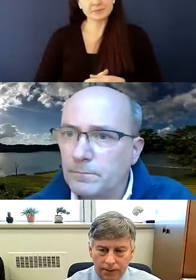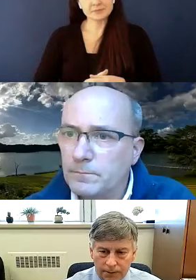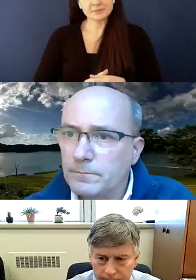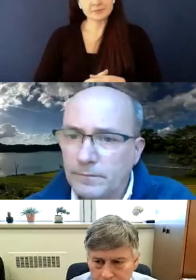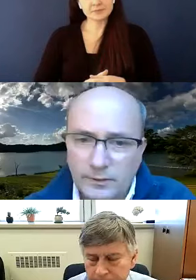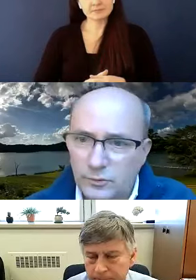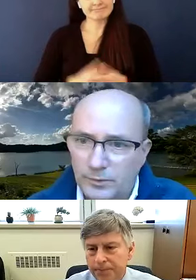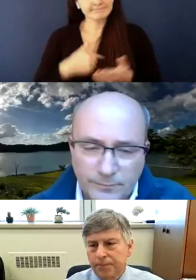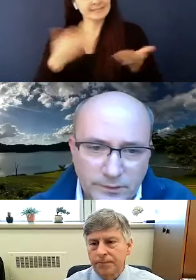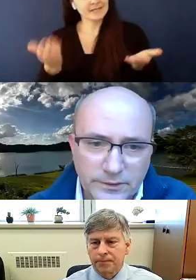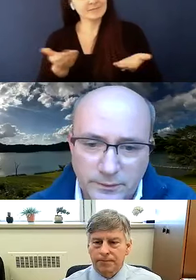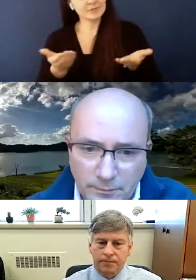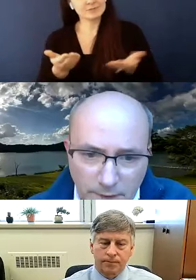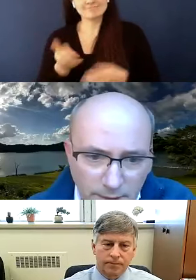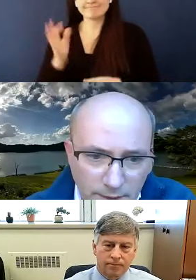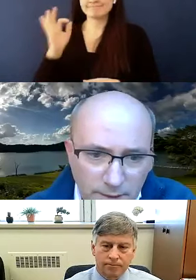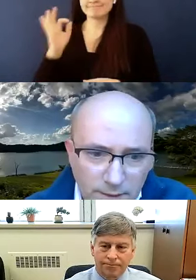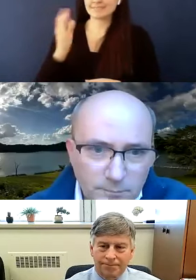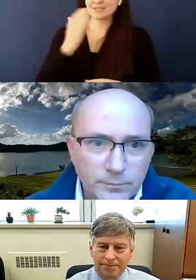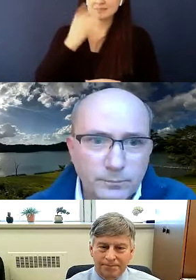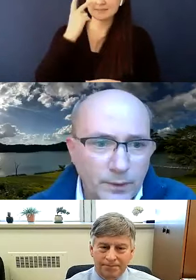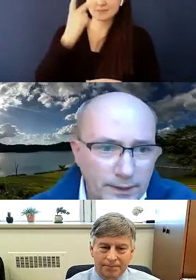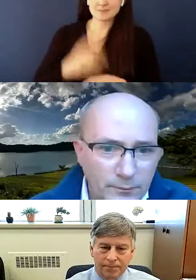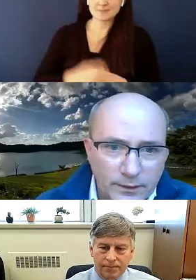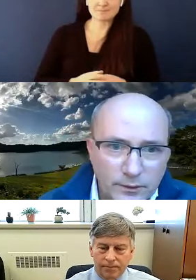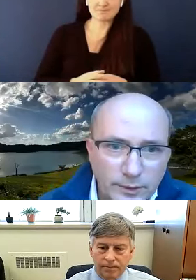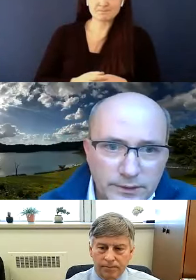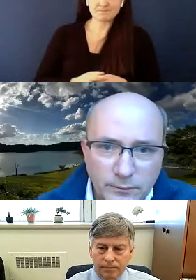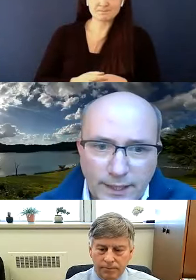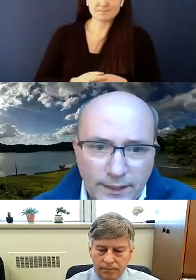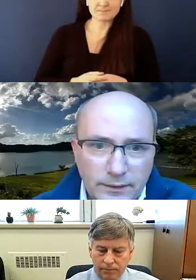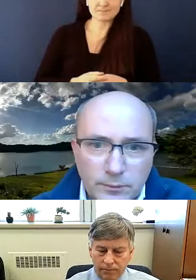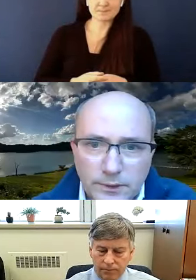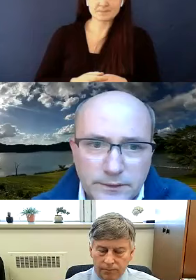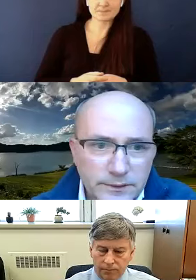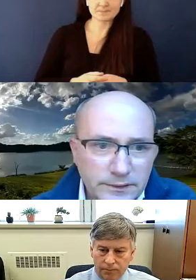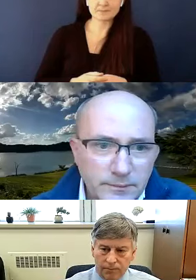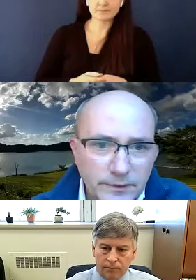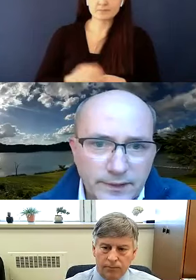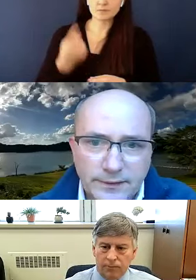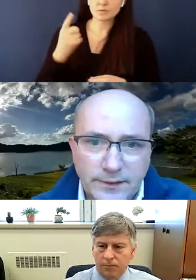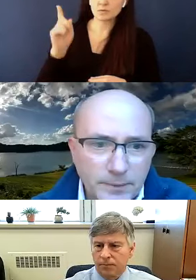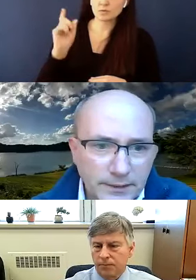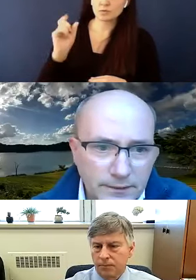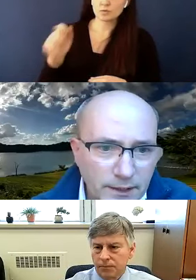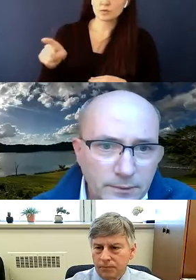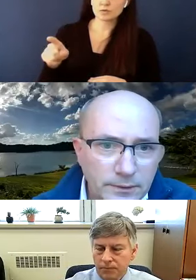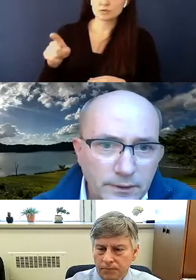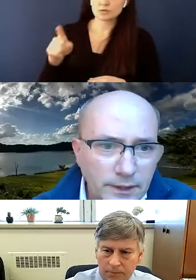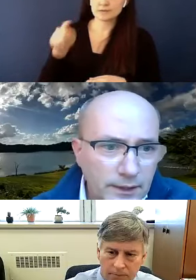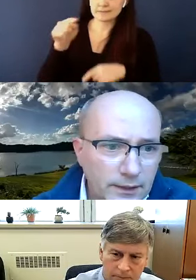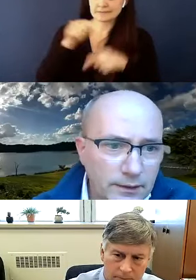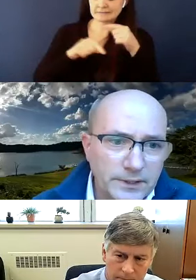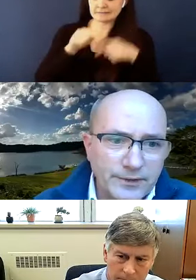I am here. Super, good to see you. Brian, a question we had was, give me 1 second to get back to the top